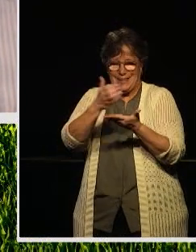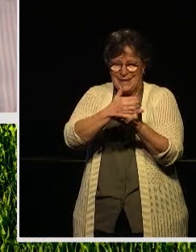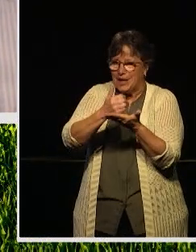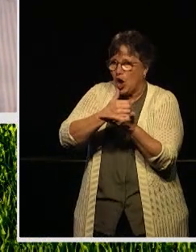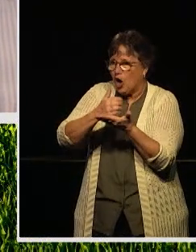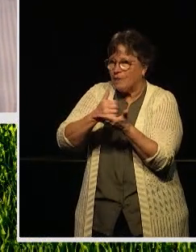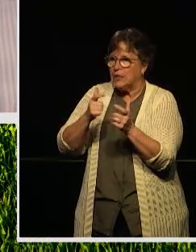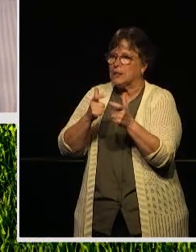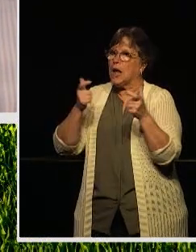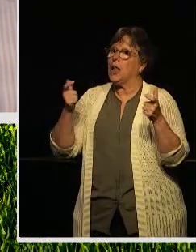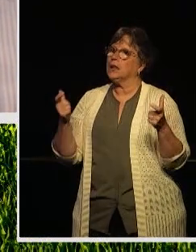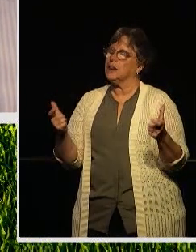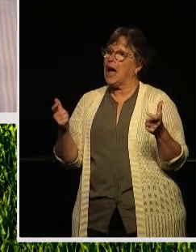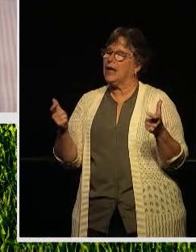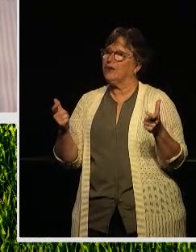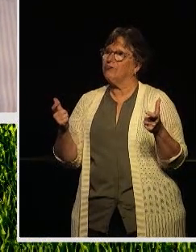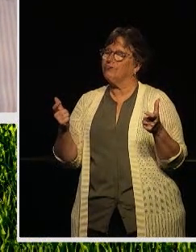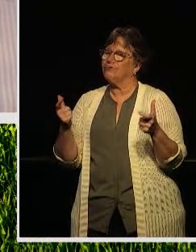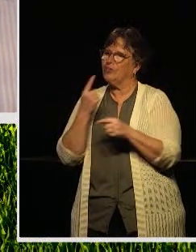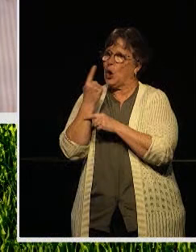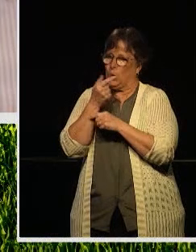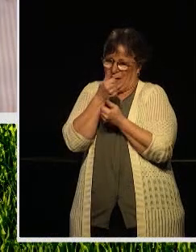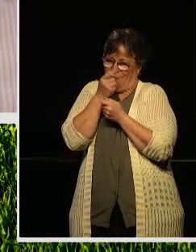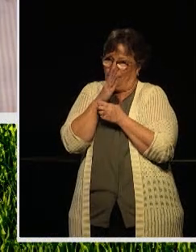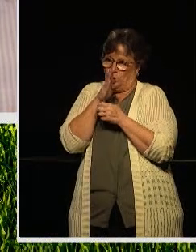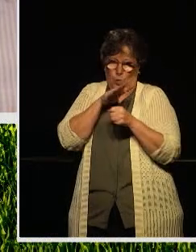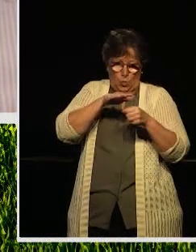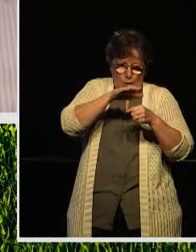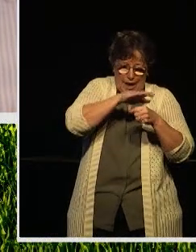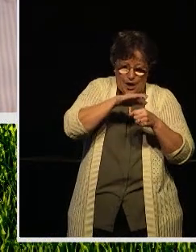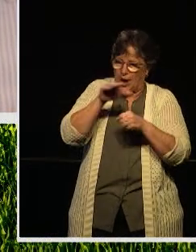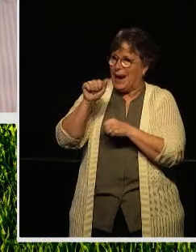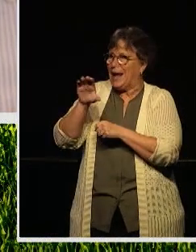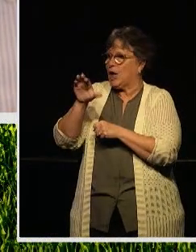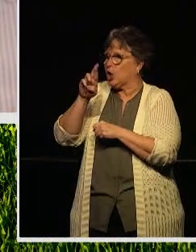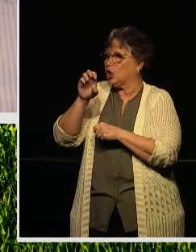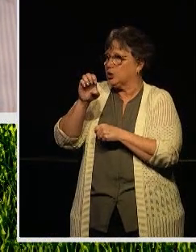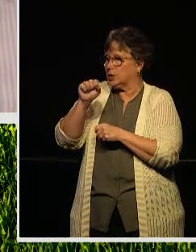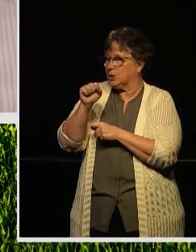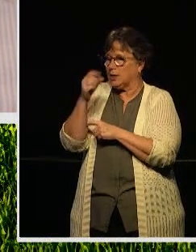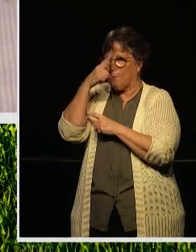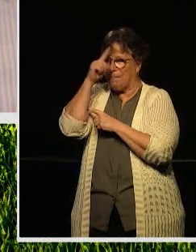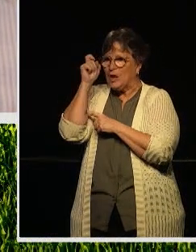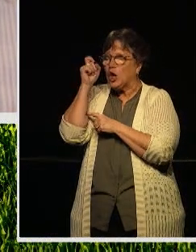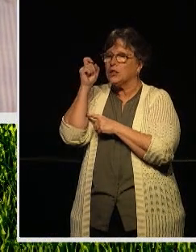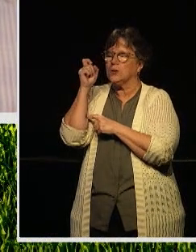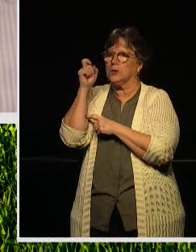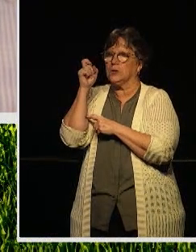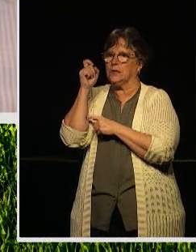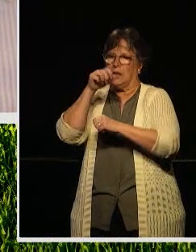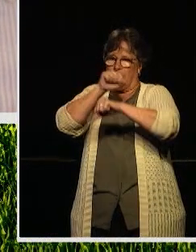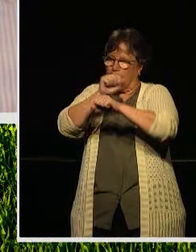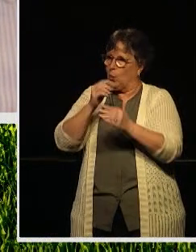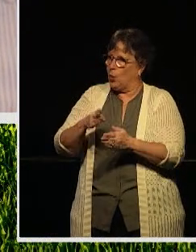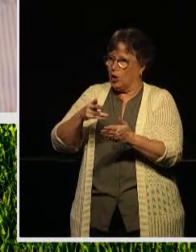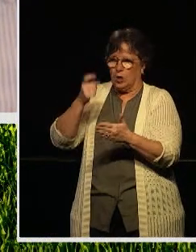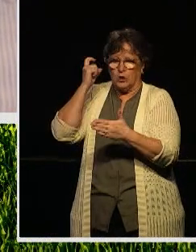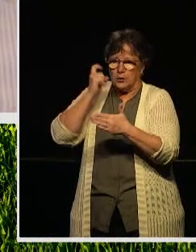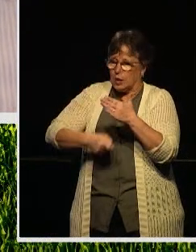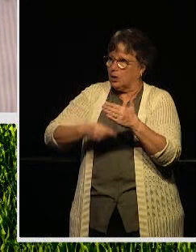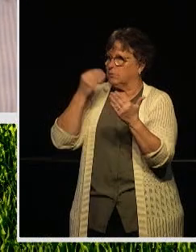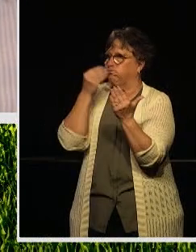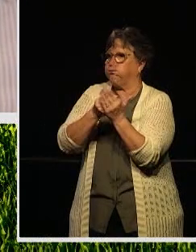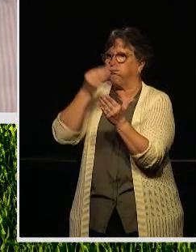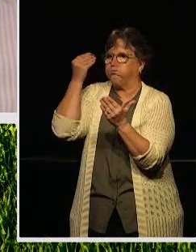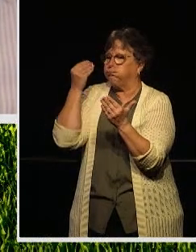of, a few acres because the labor cost was so expensive and it was so hard to find labor. It was better off